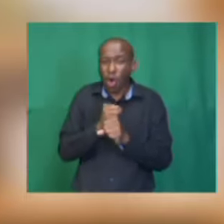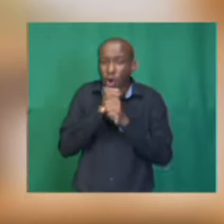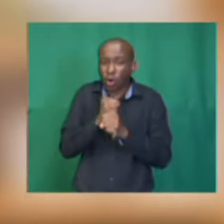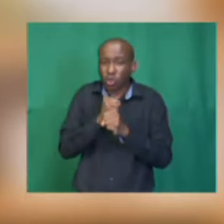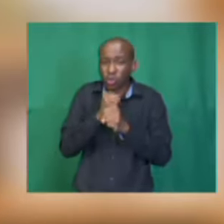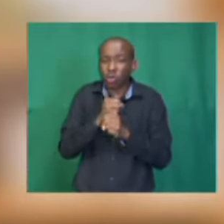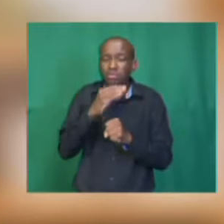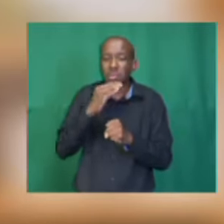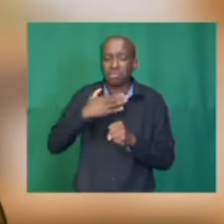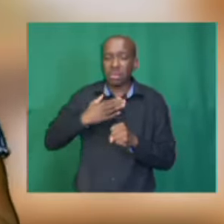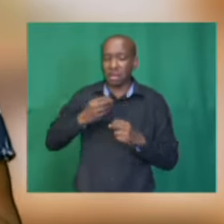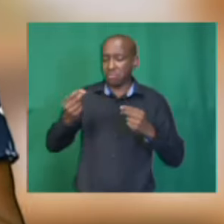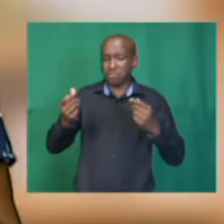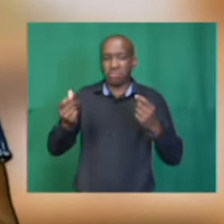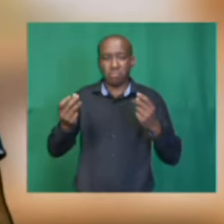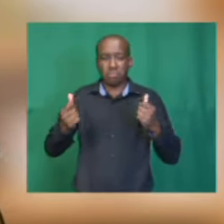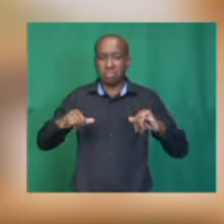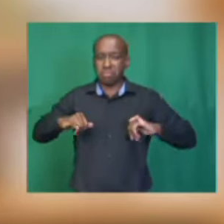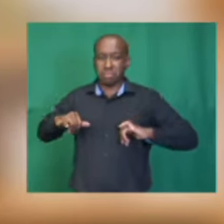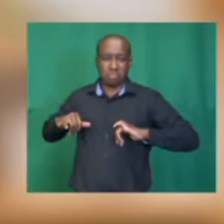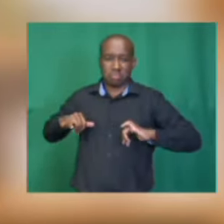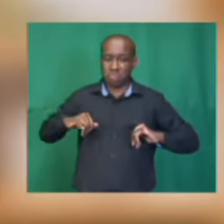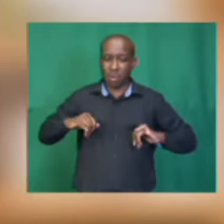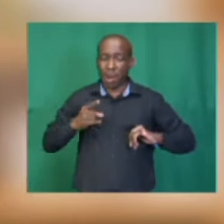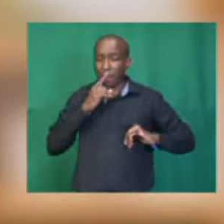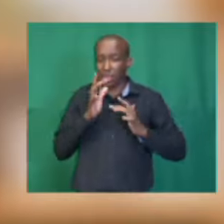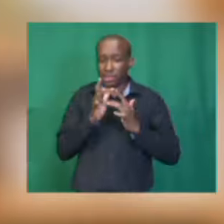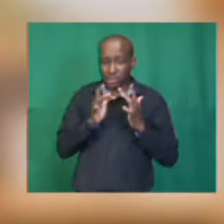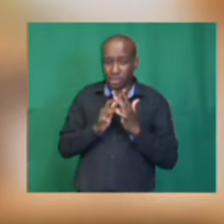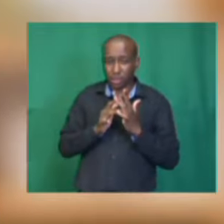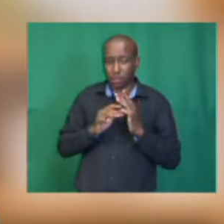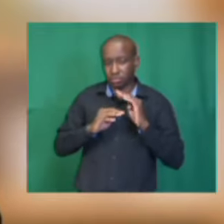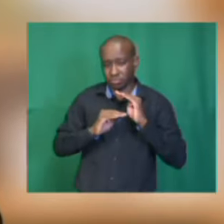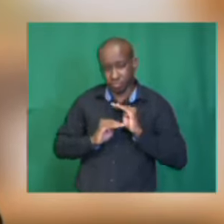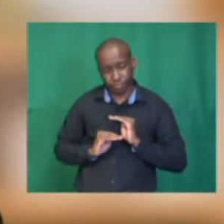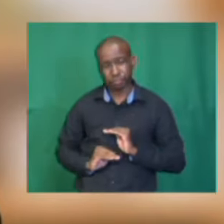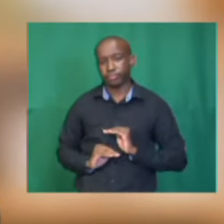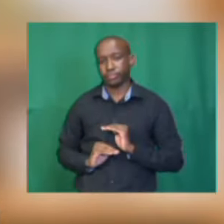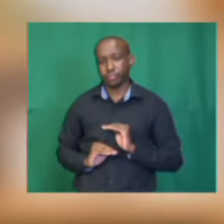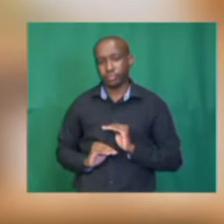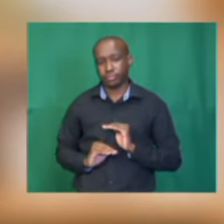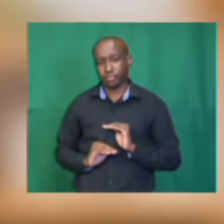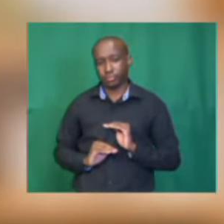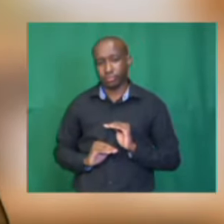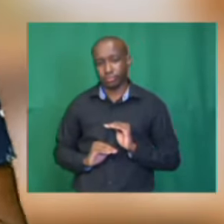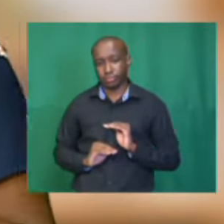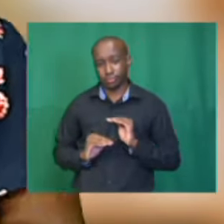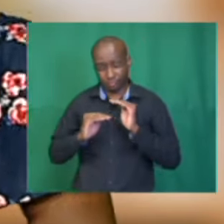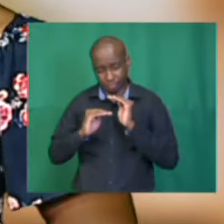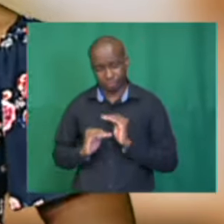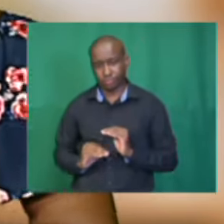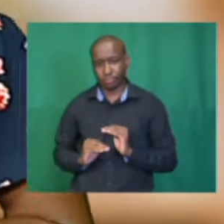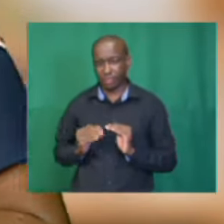for wealthy people. And Jesus Christ, as a humble person, he did not want to use such